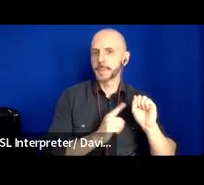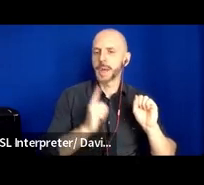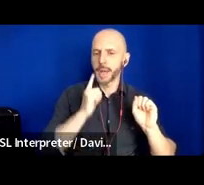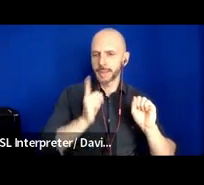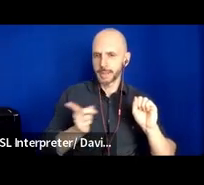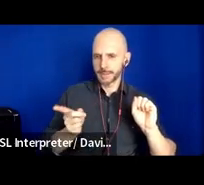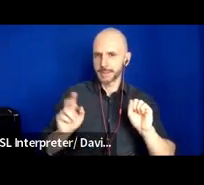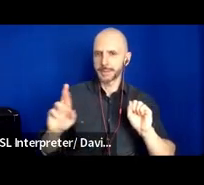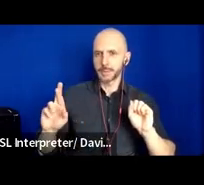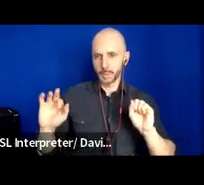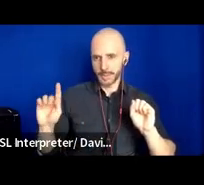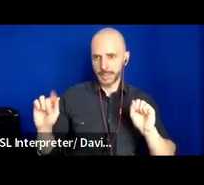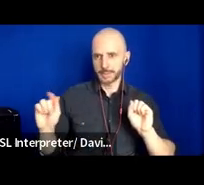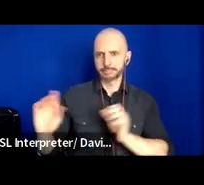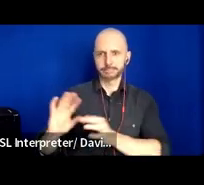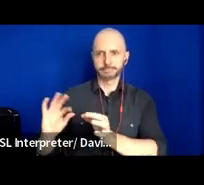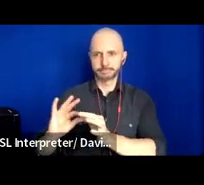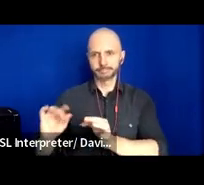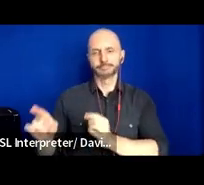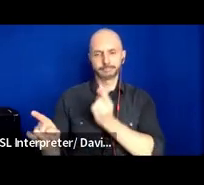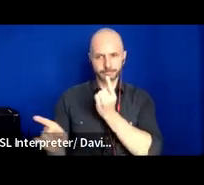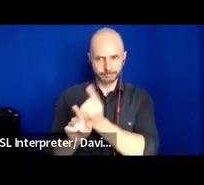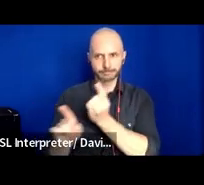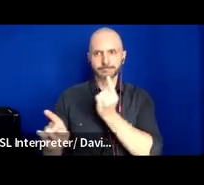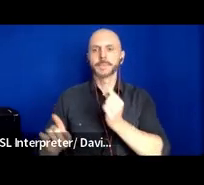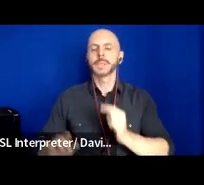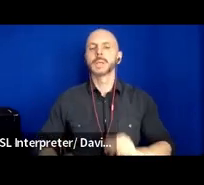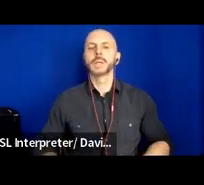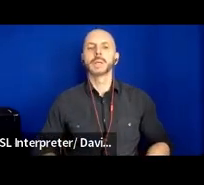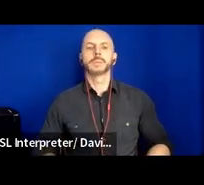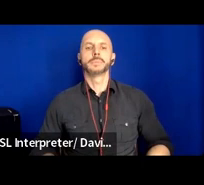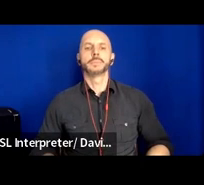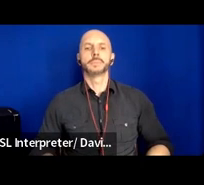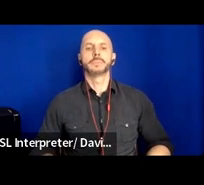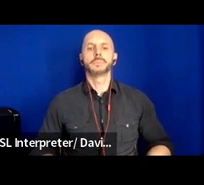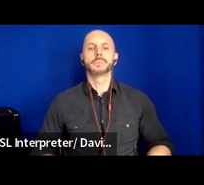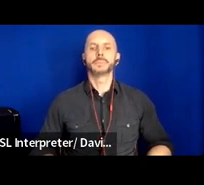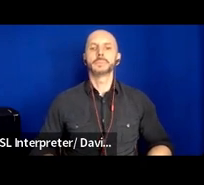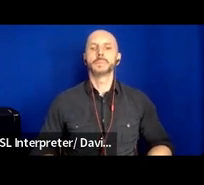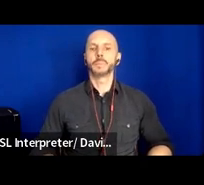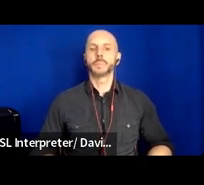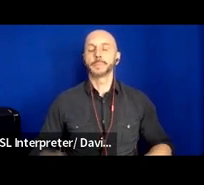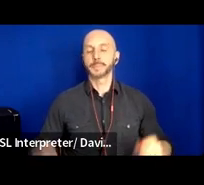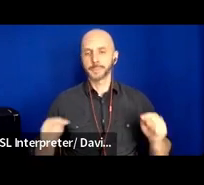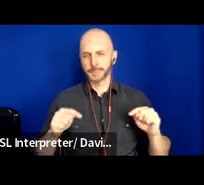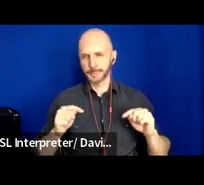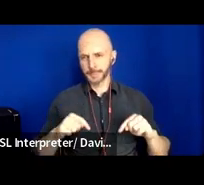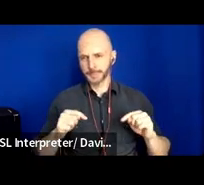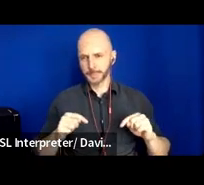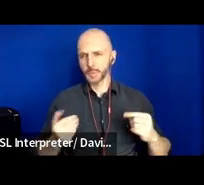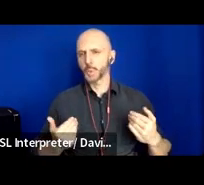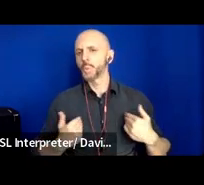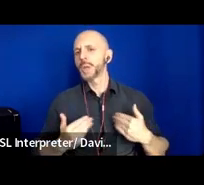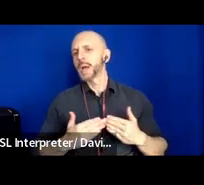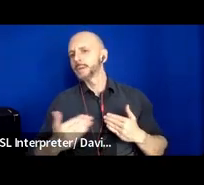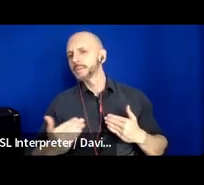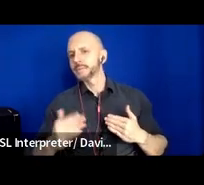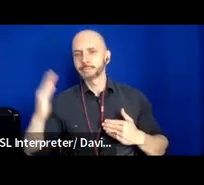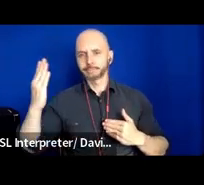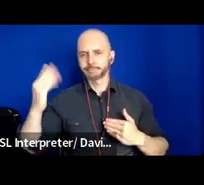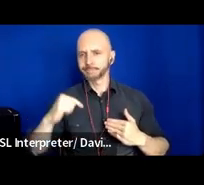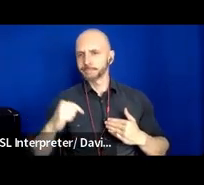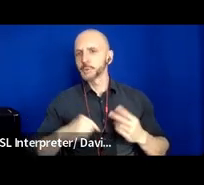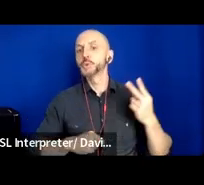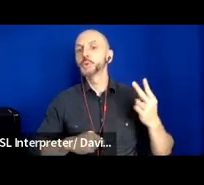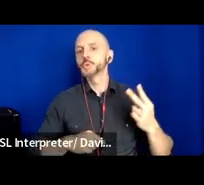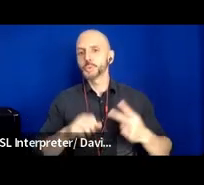what sometimes happens, and in fact, there is a scenario that we're going to use in the second session. We've got a few scenarios set up for that, which is exactly that,